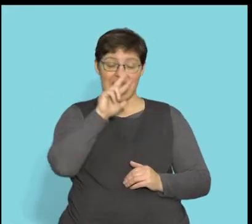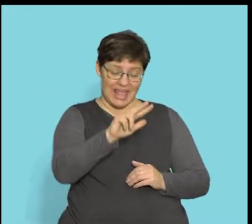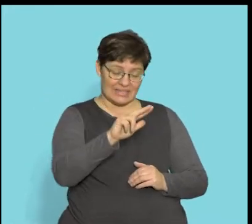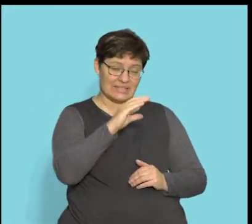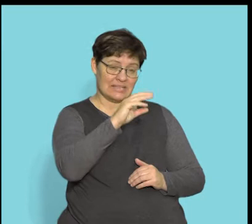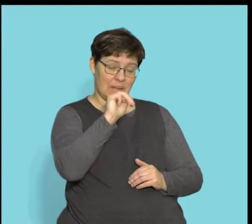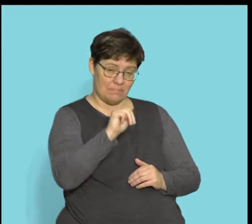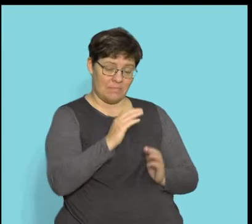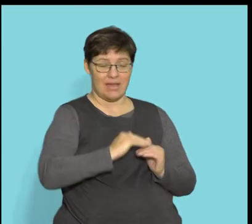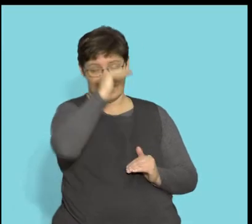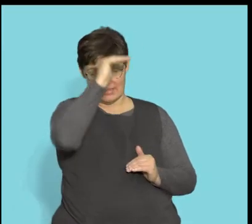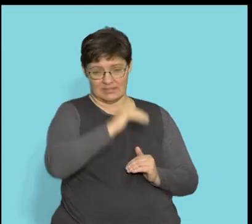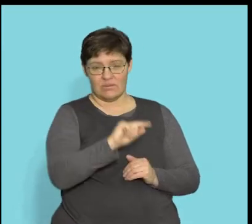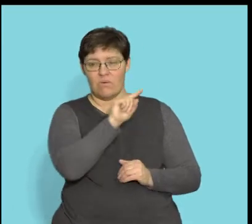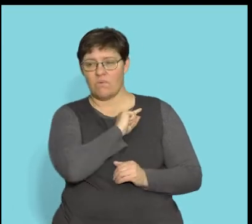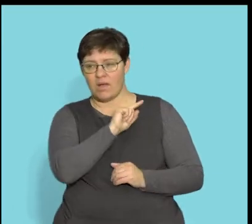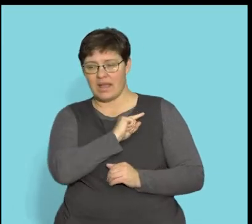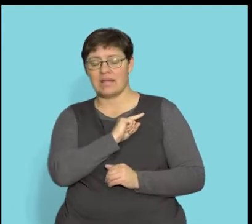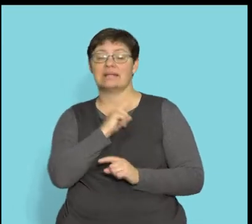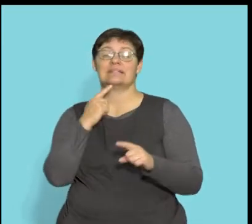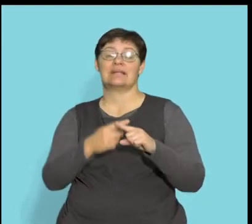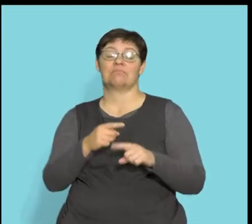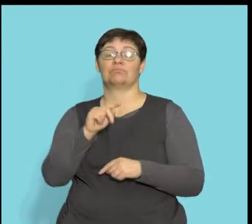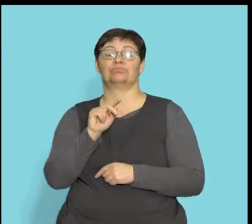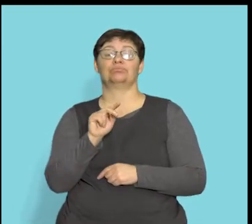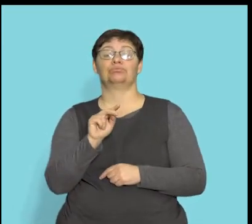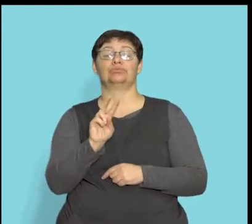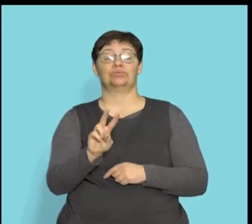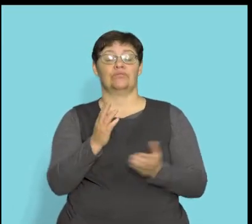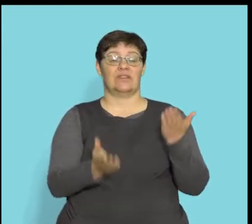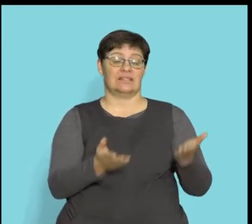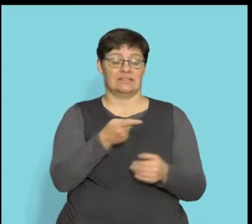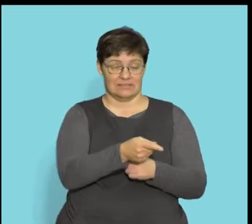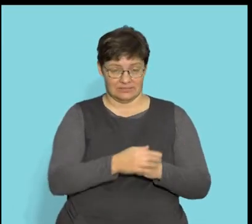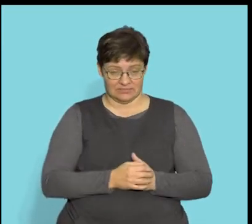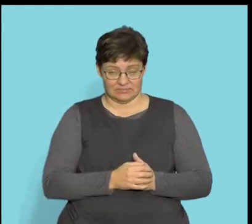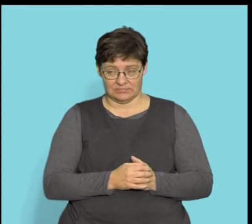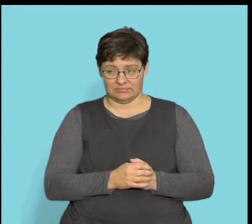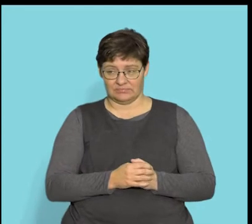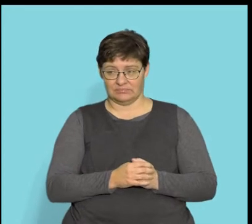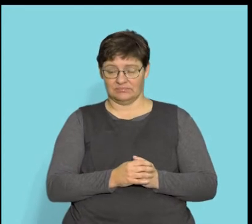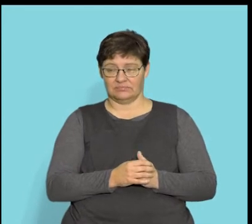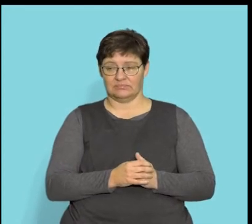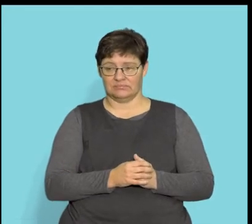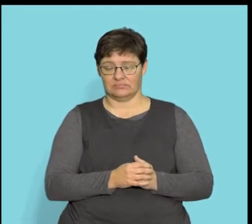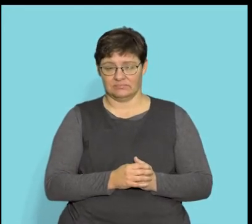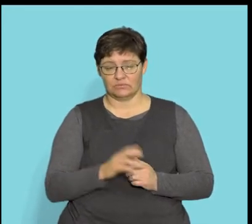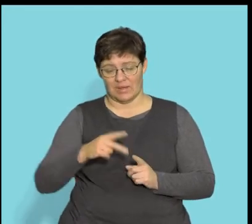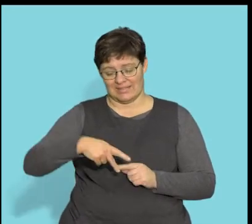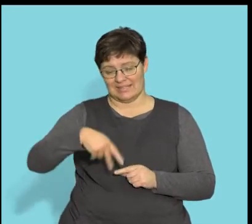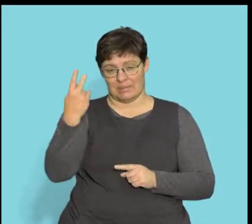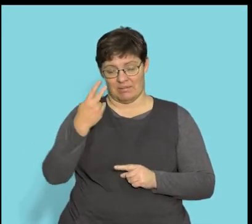centimeters as our height, because it has been multiplied by a scale factor of 2, which means I am